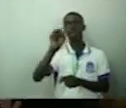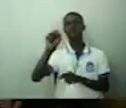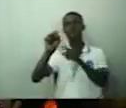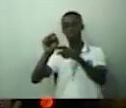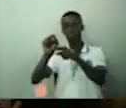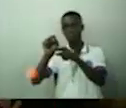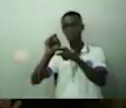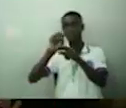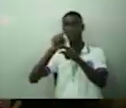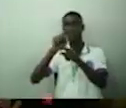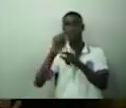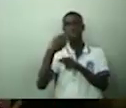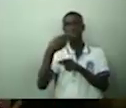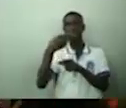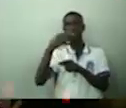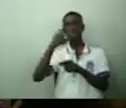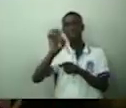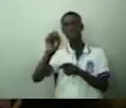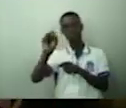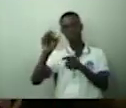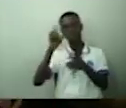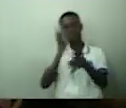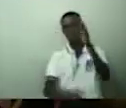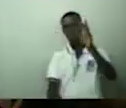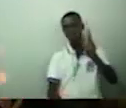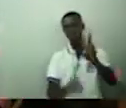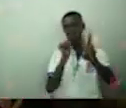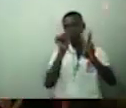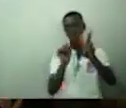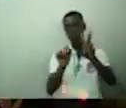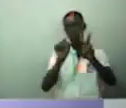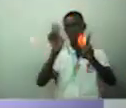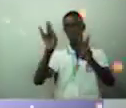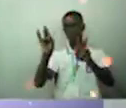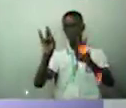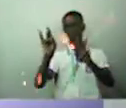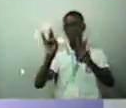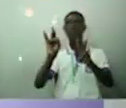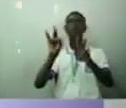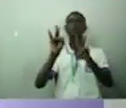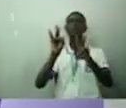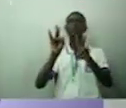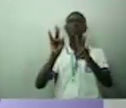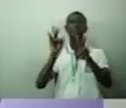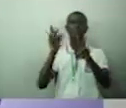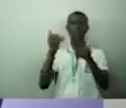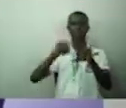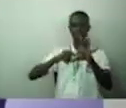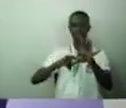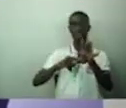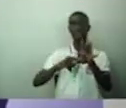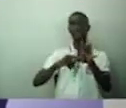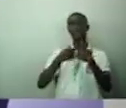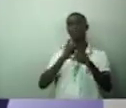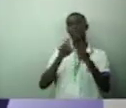1 Thessalonians chapter 2, verse 17. Let's begin as I begin with the NIV.